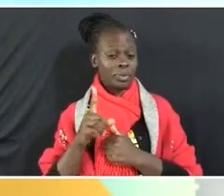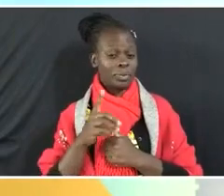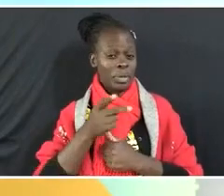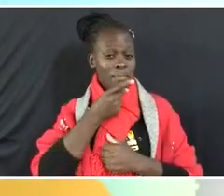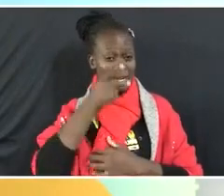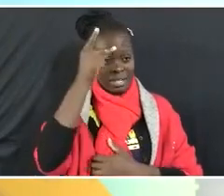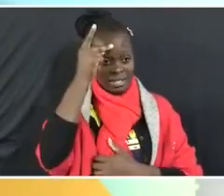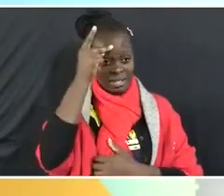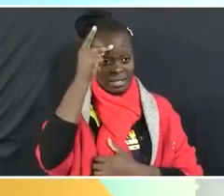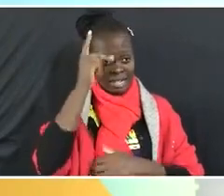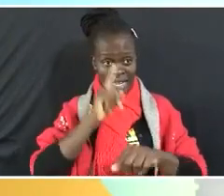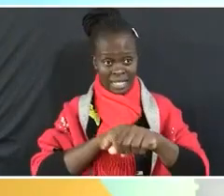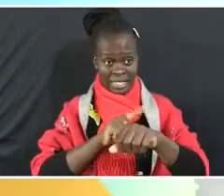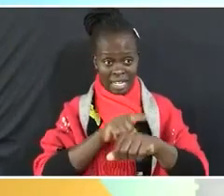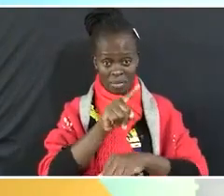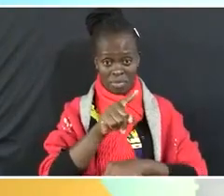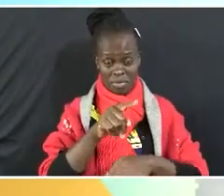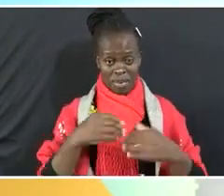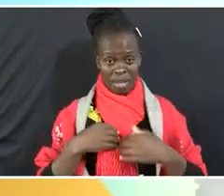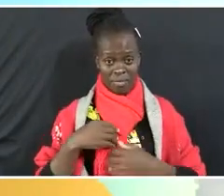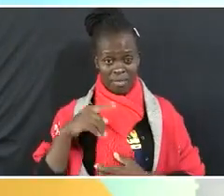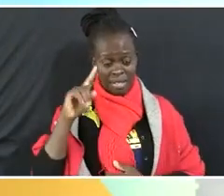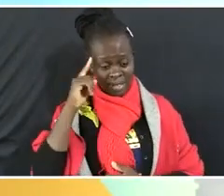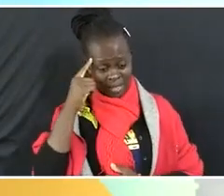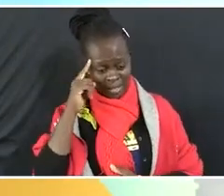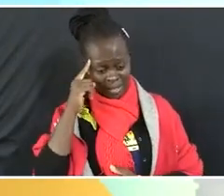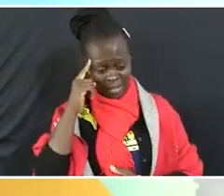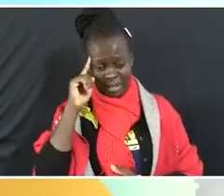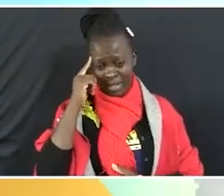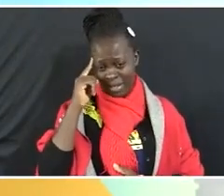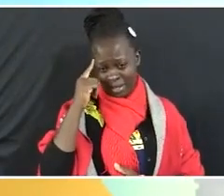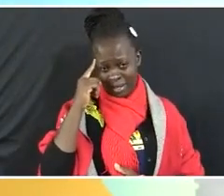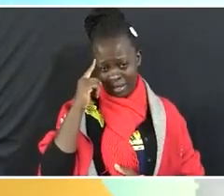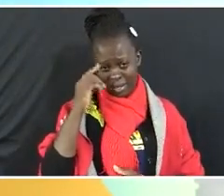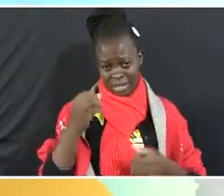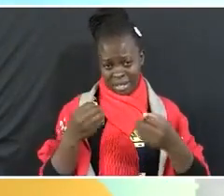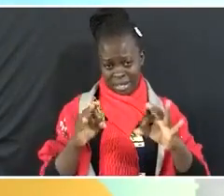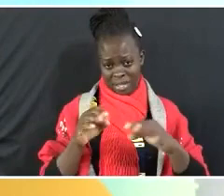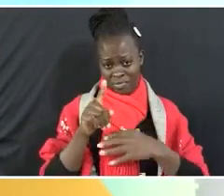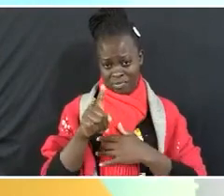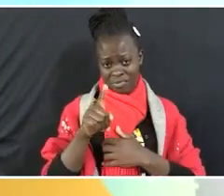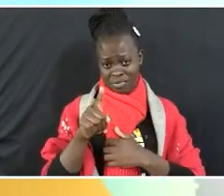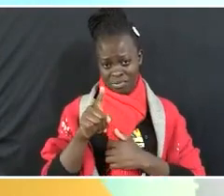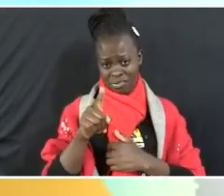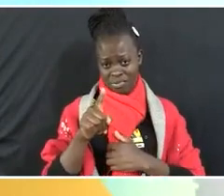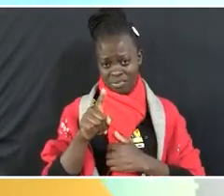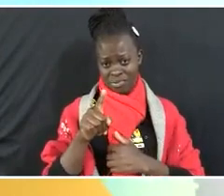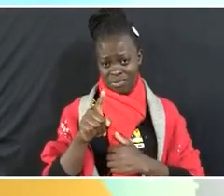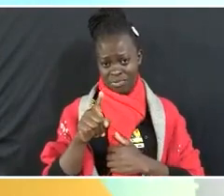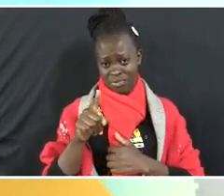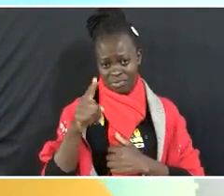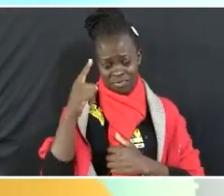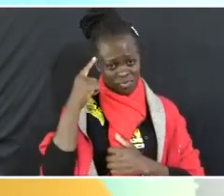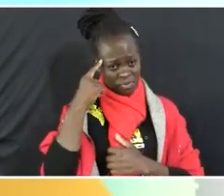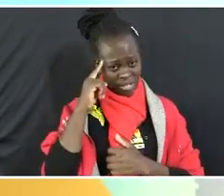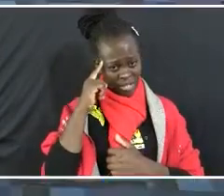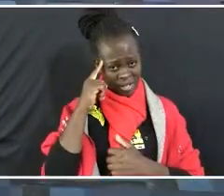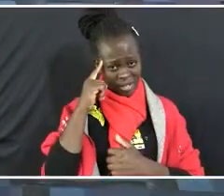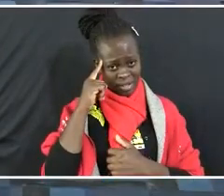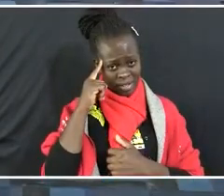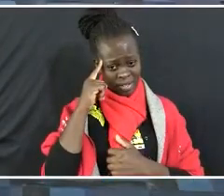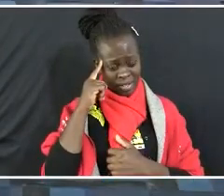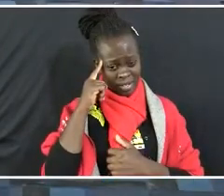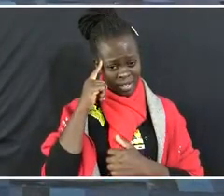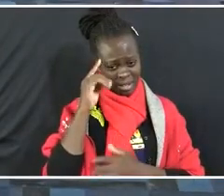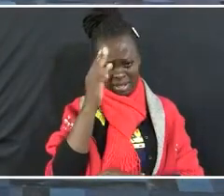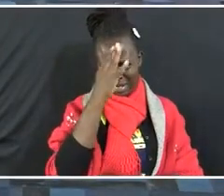intuition. There's something the Lord just speaks to you. Even if you are not inspired, the Lord has a way of speaking to adults.